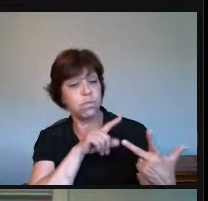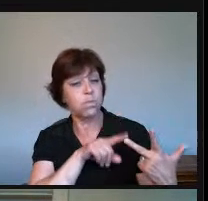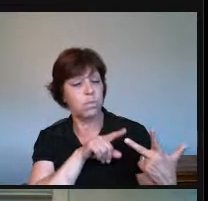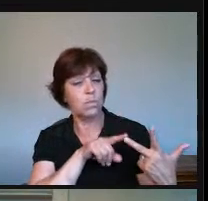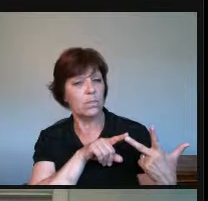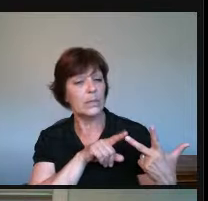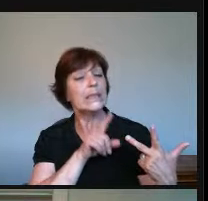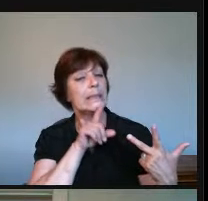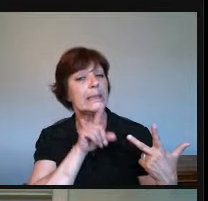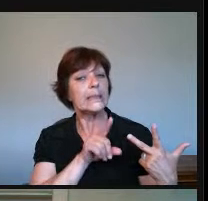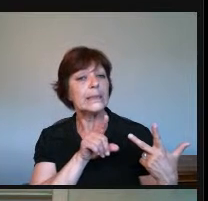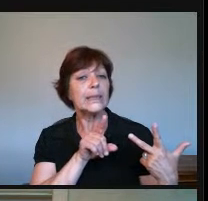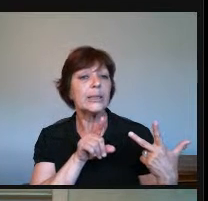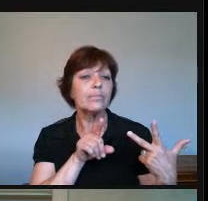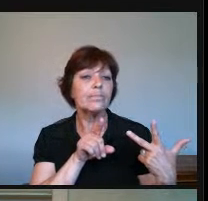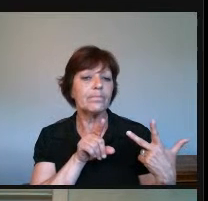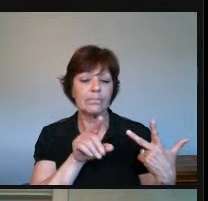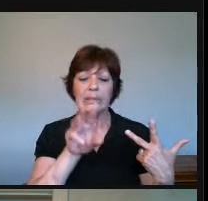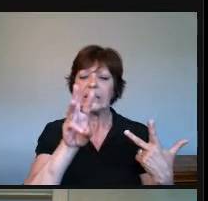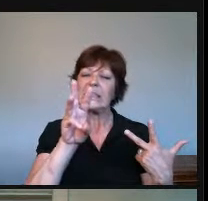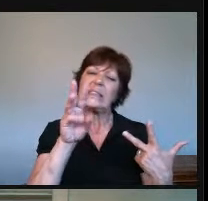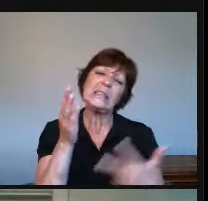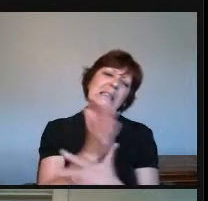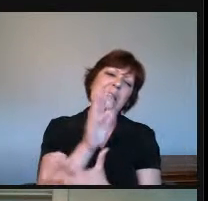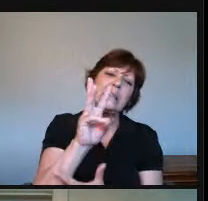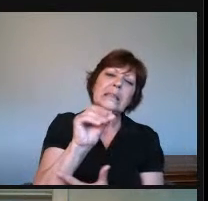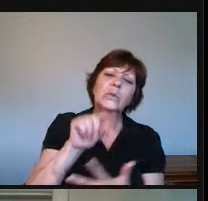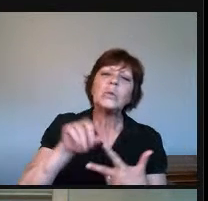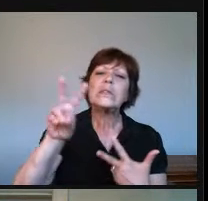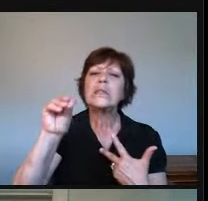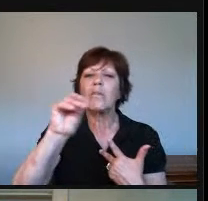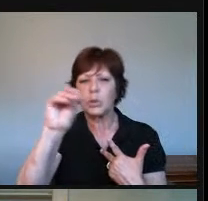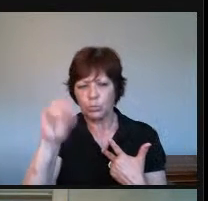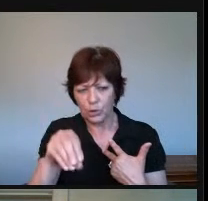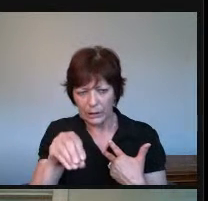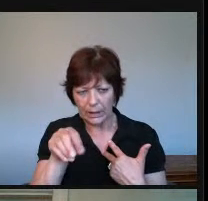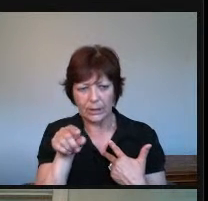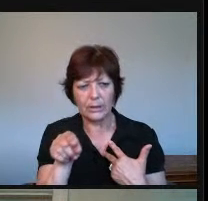infection is 60 to 70%.